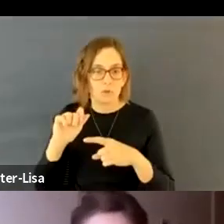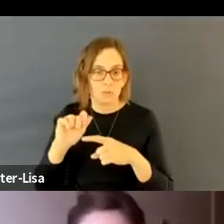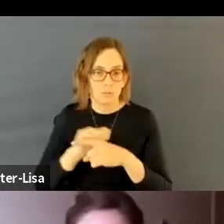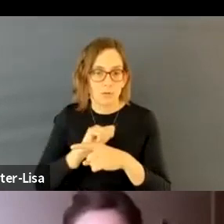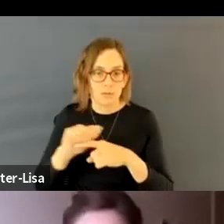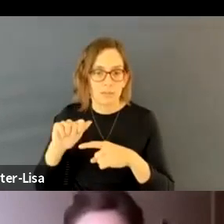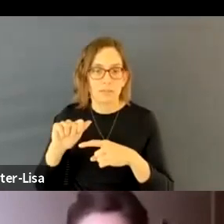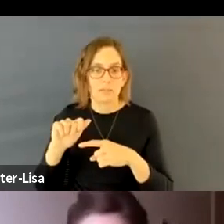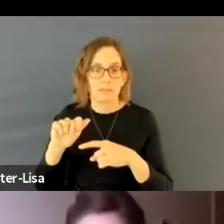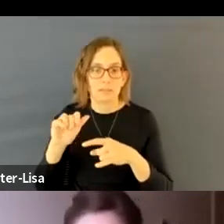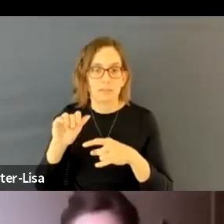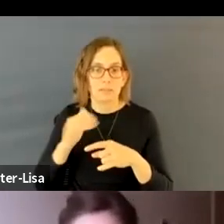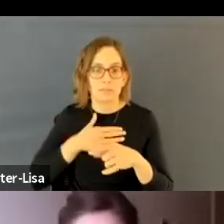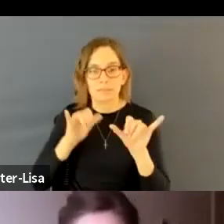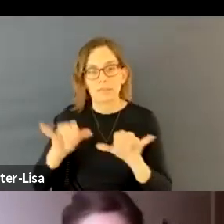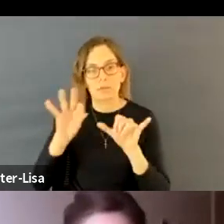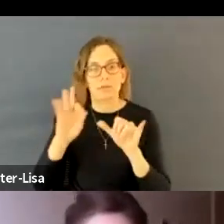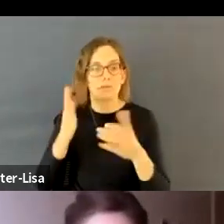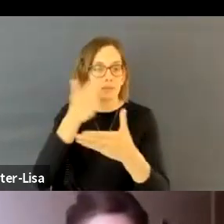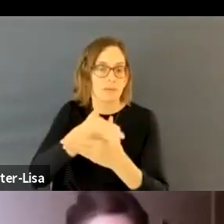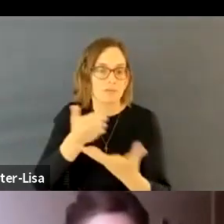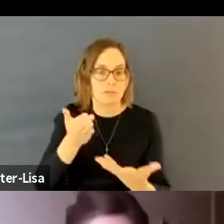intervention. I'm going to pass it to Martha.